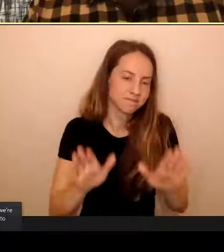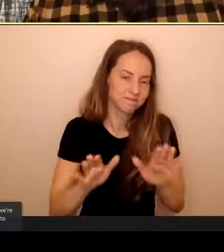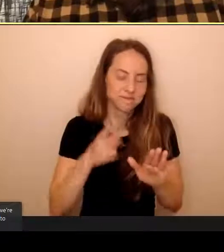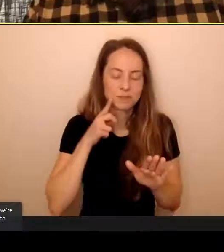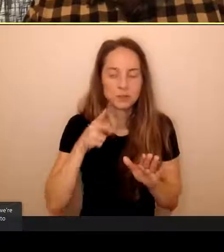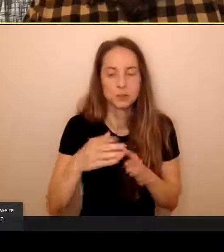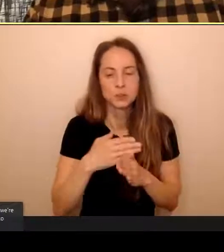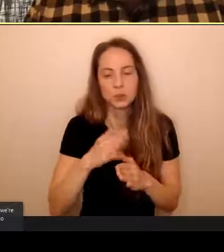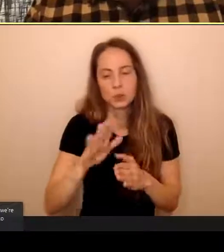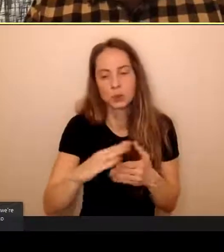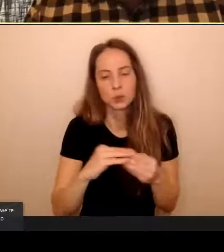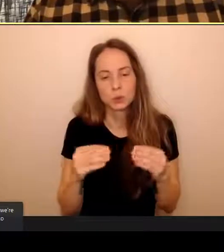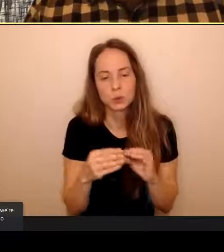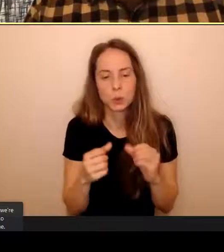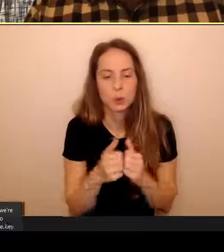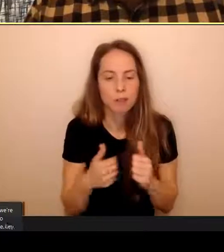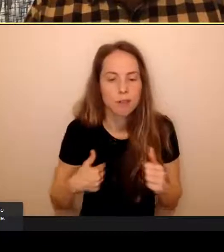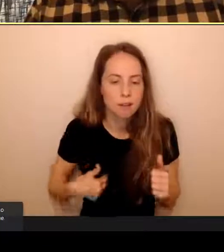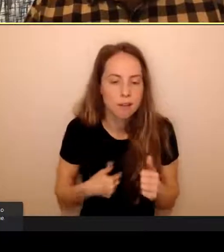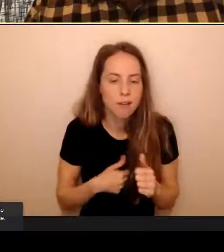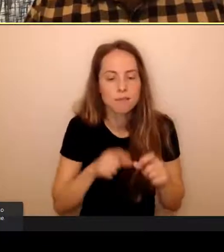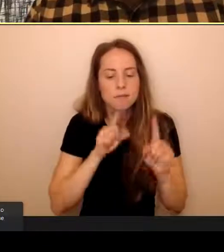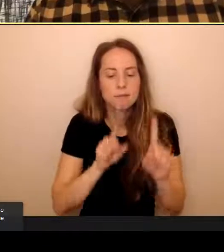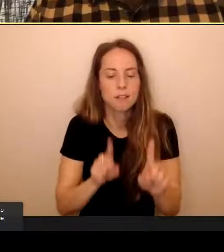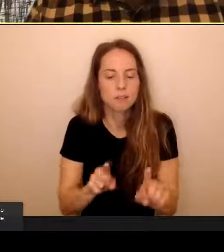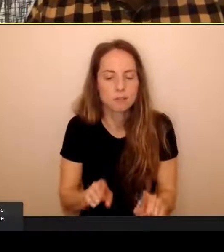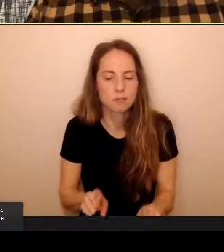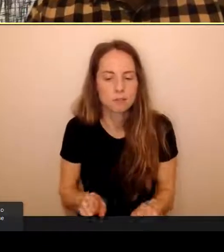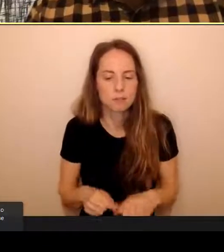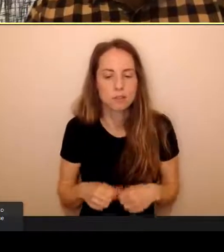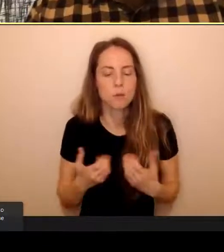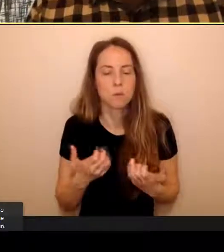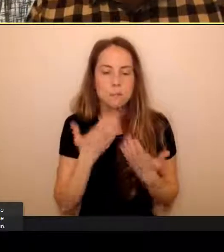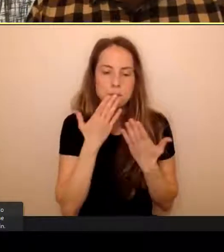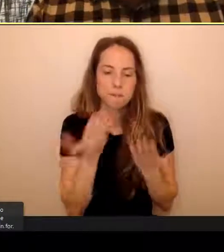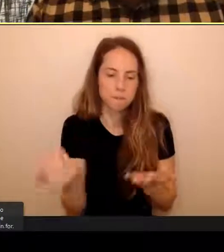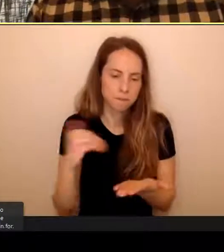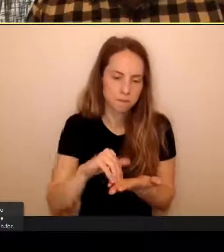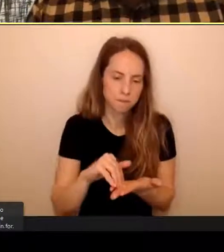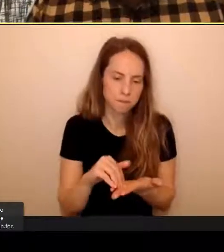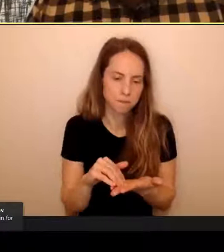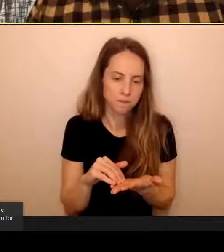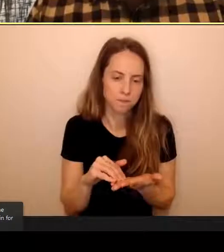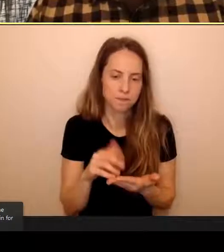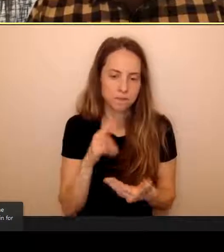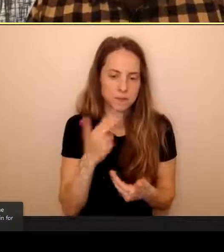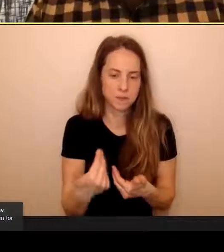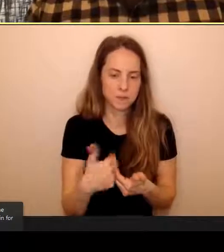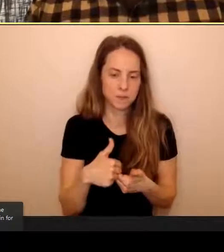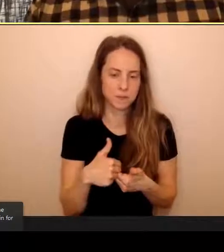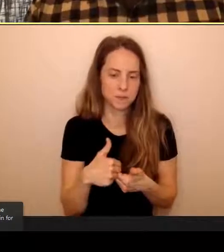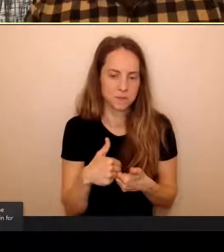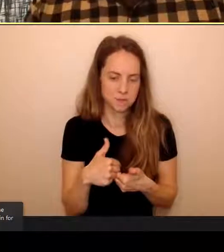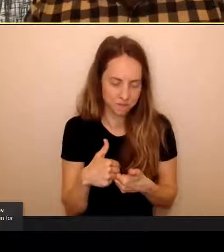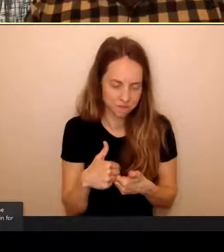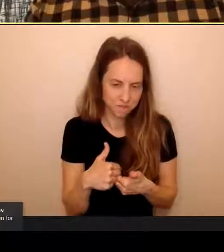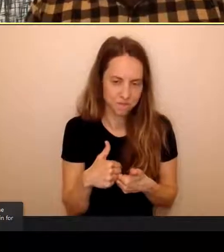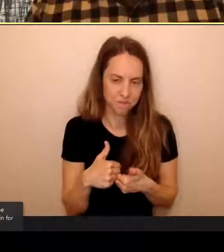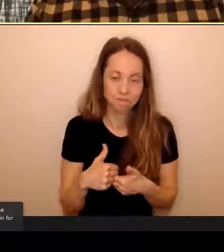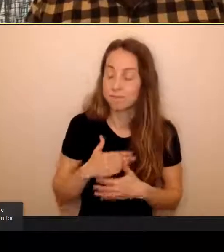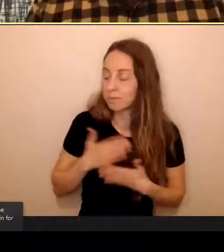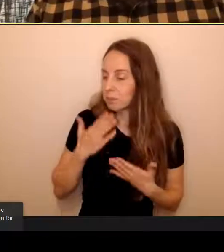story with us and answer some questions. I want to thank you again for participating. My and